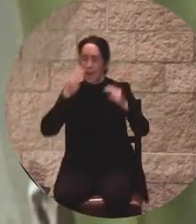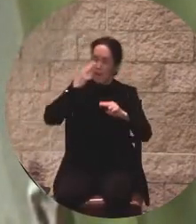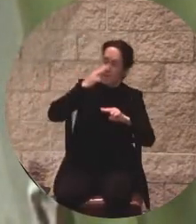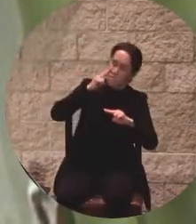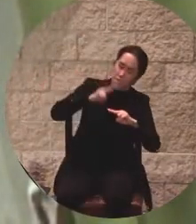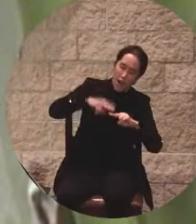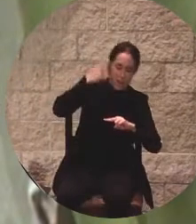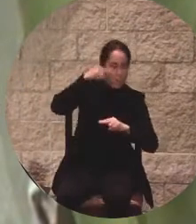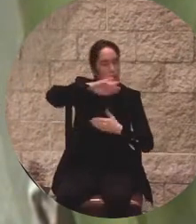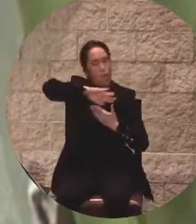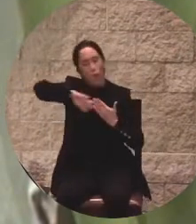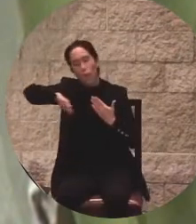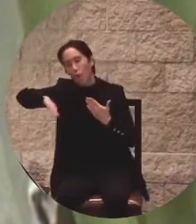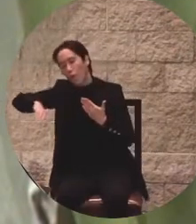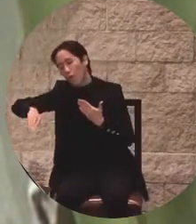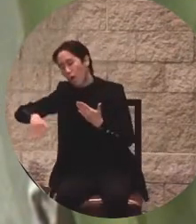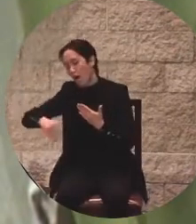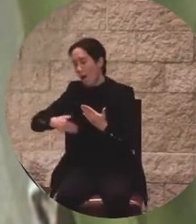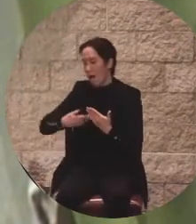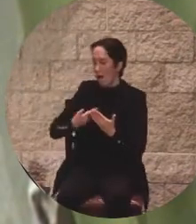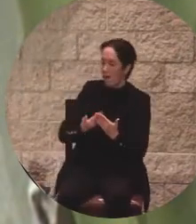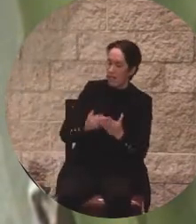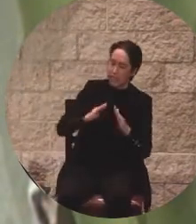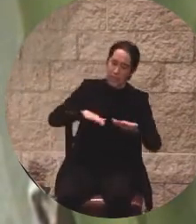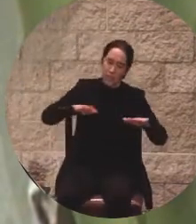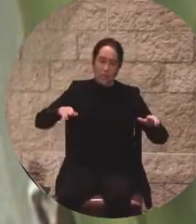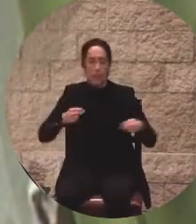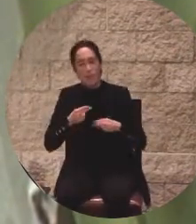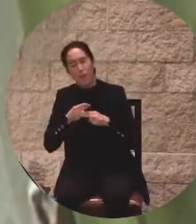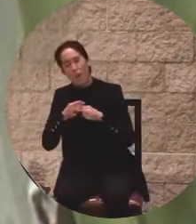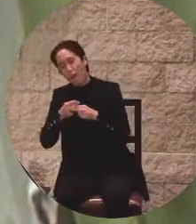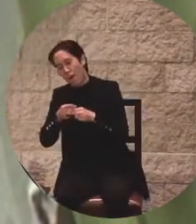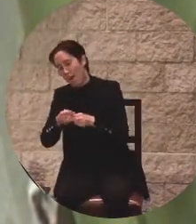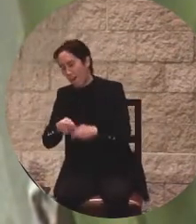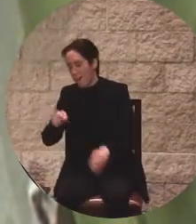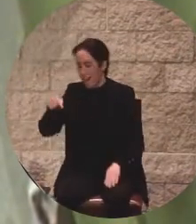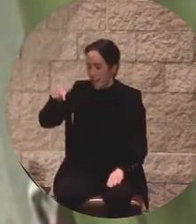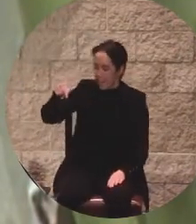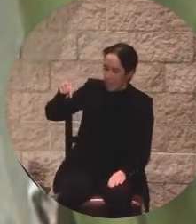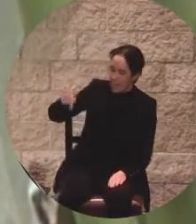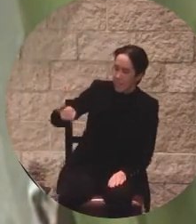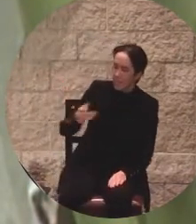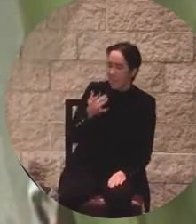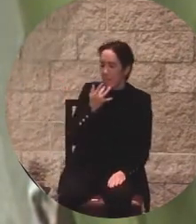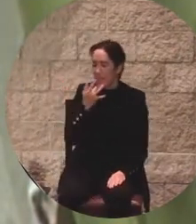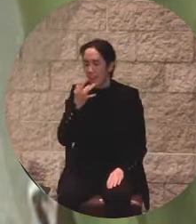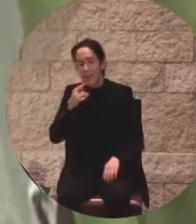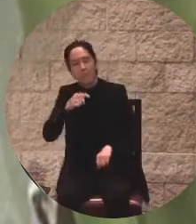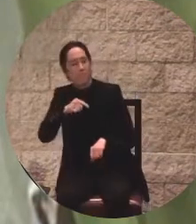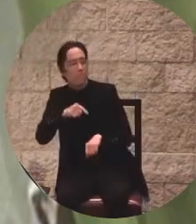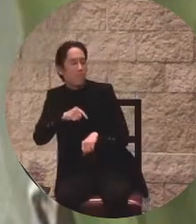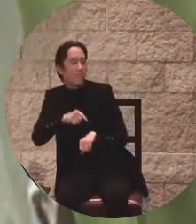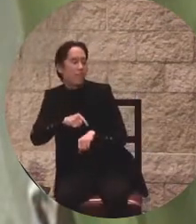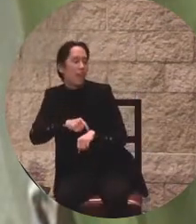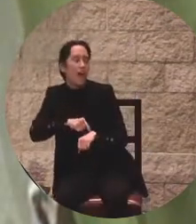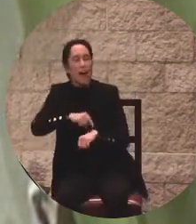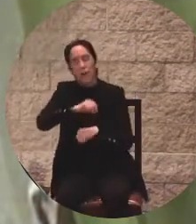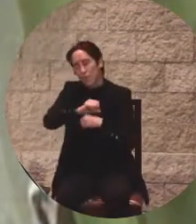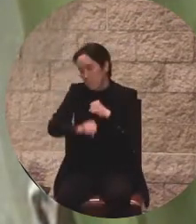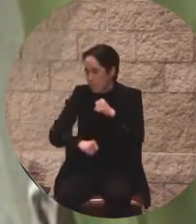cheer, fun for all the children call their